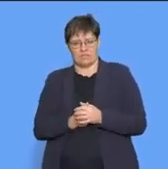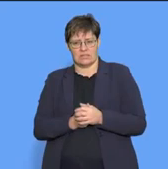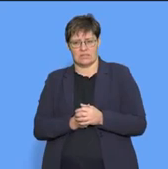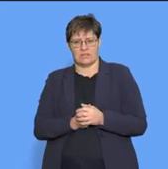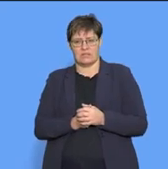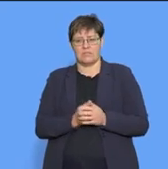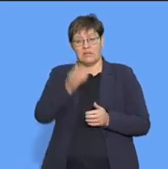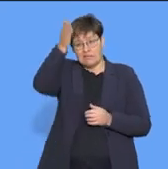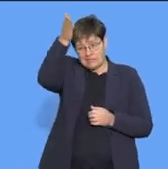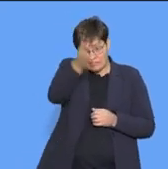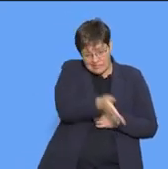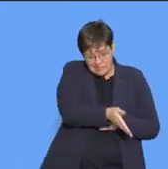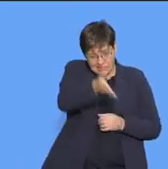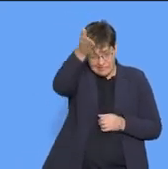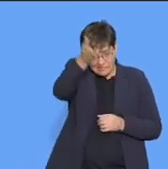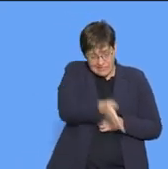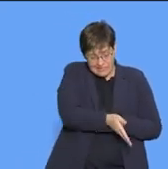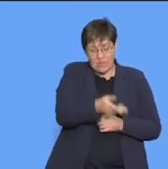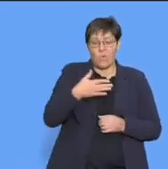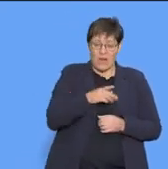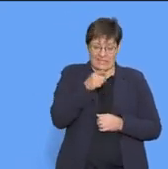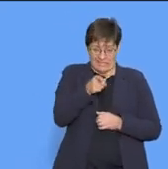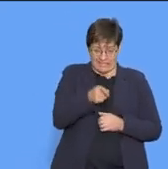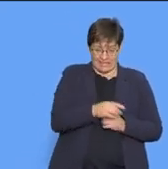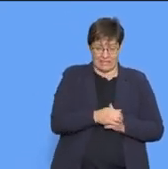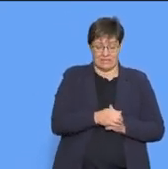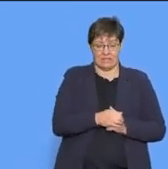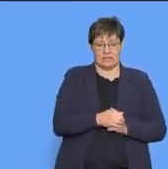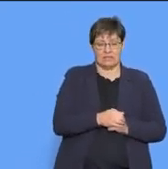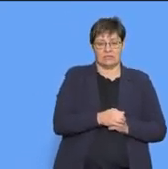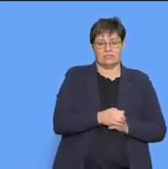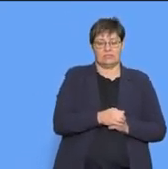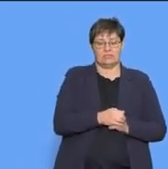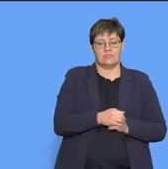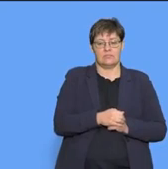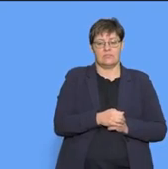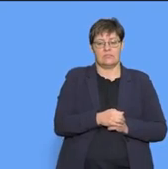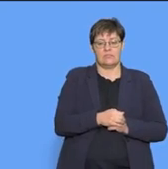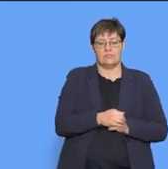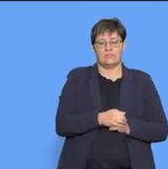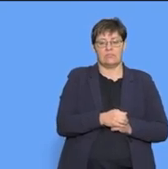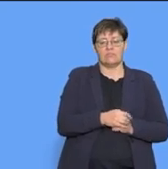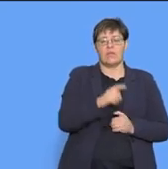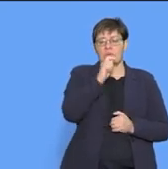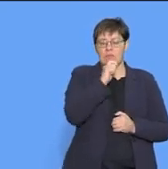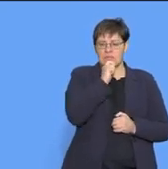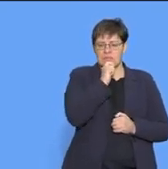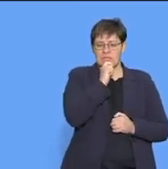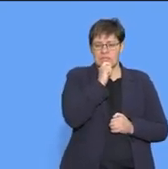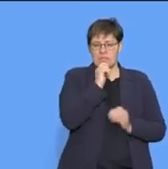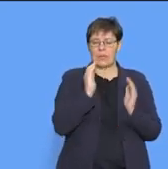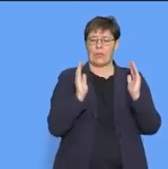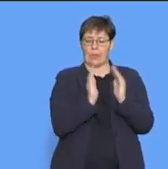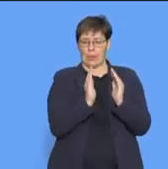want us to calculate this distance here, A to C. So we obviously going to use